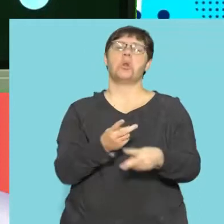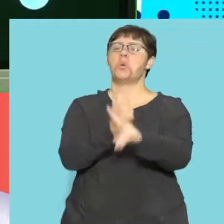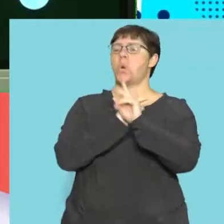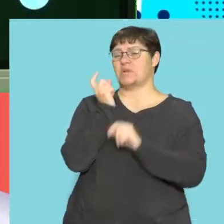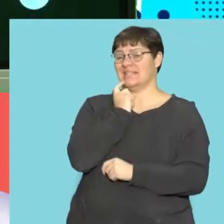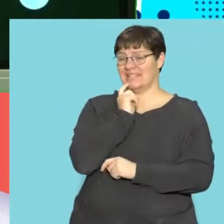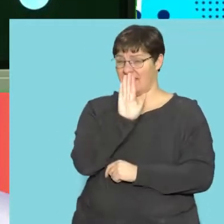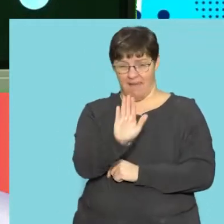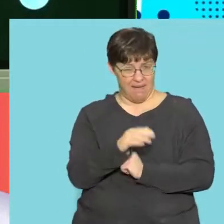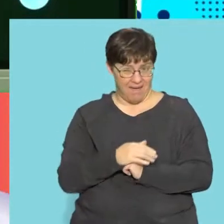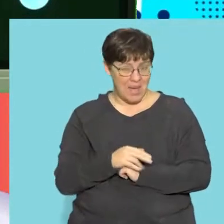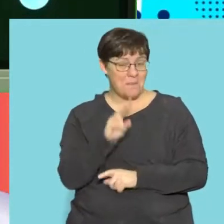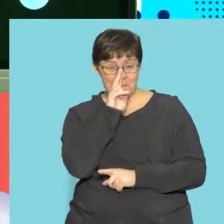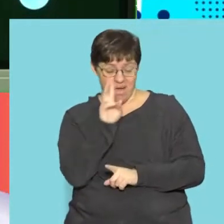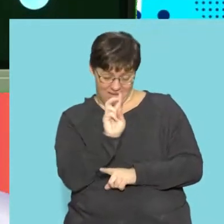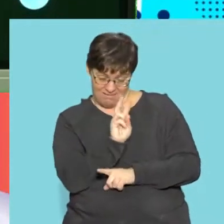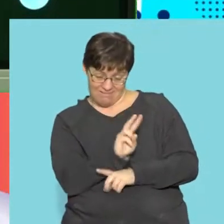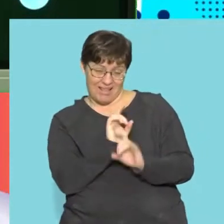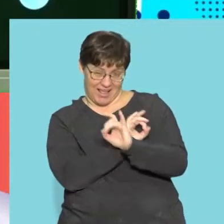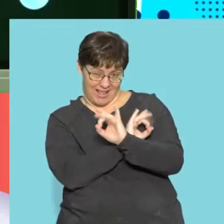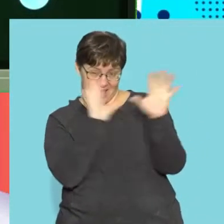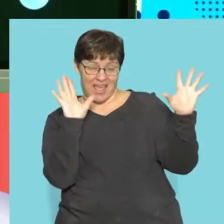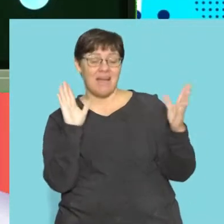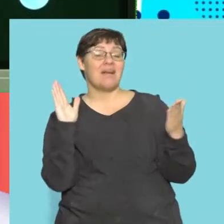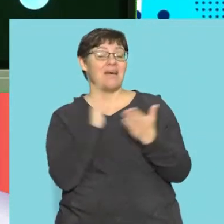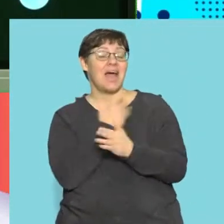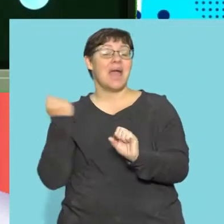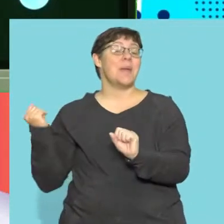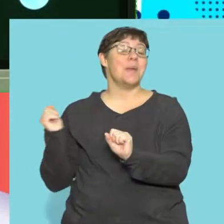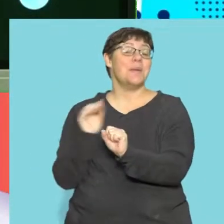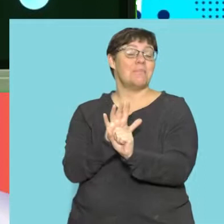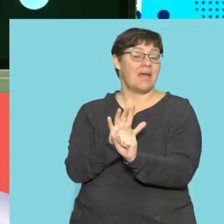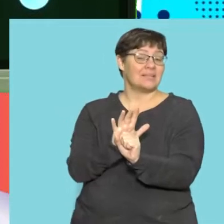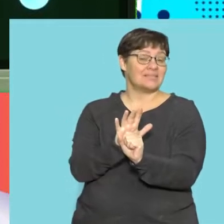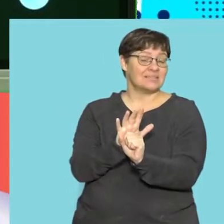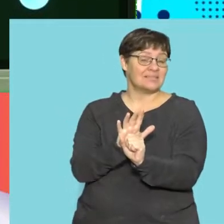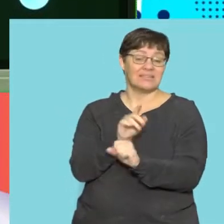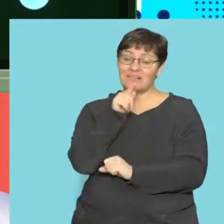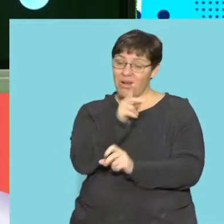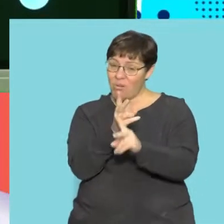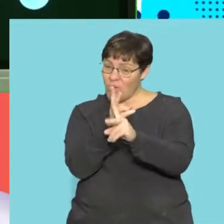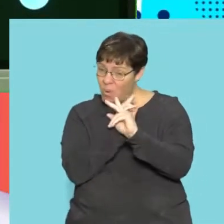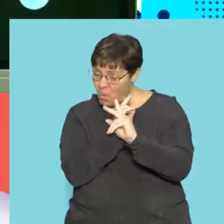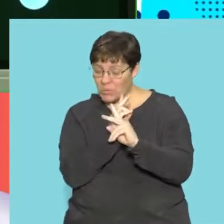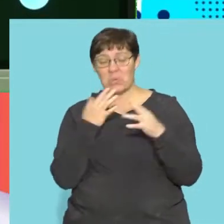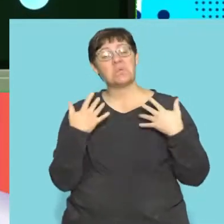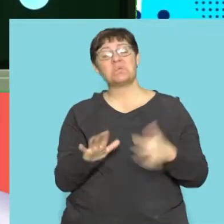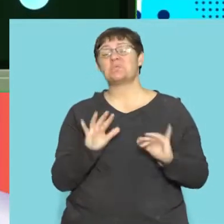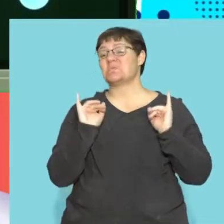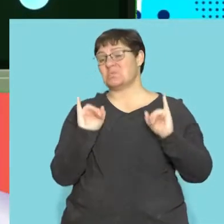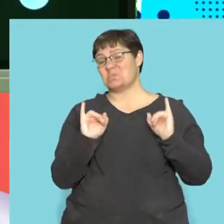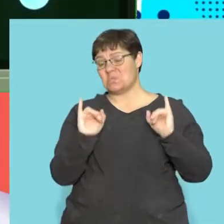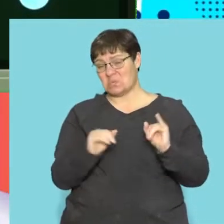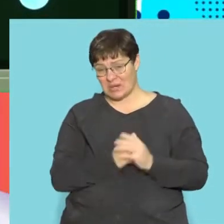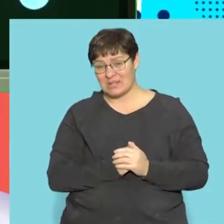to, but I promise you, the repercussions of it, right, the consequence of you taking that loan, at